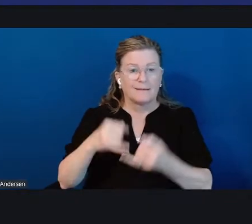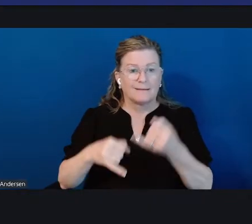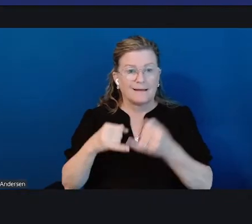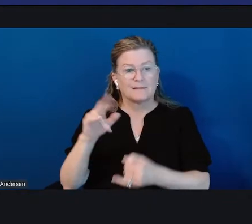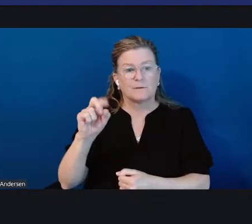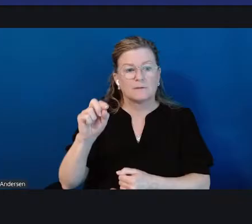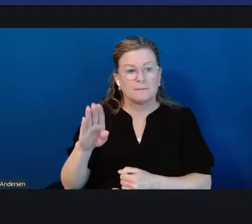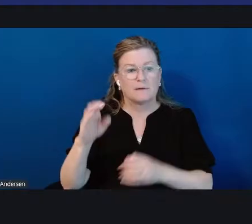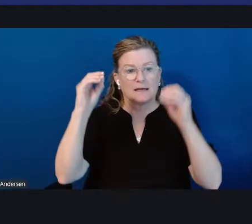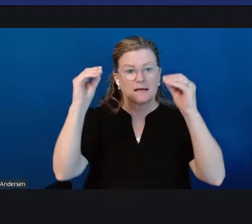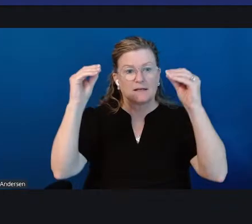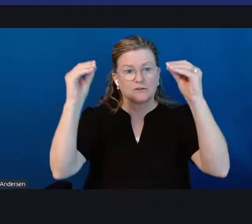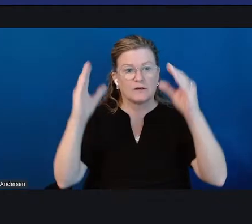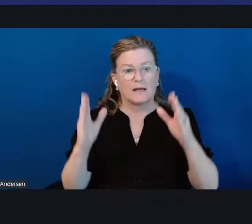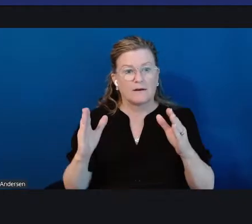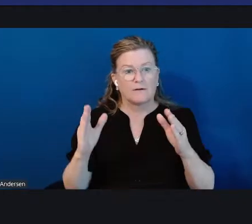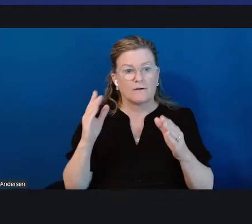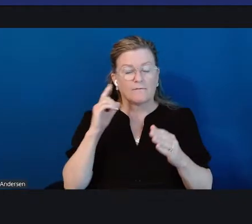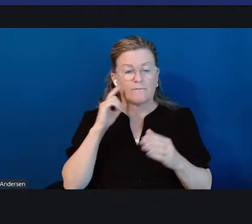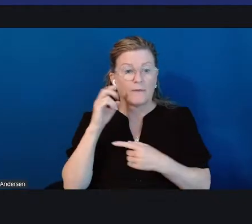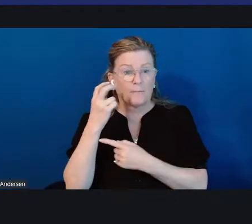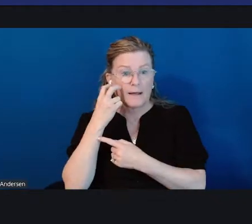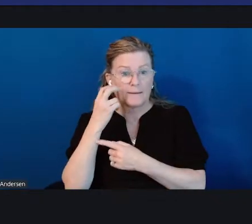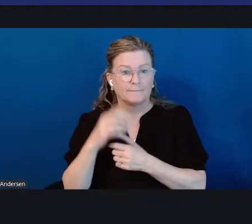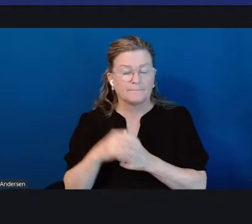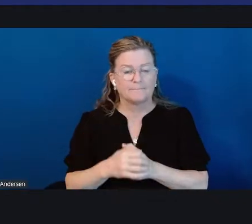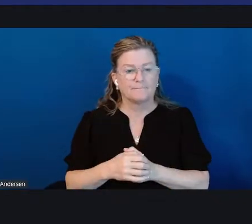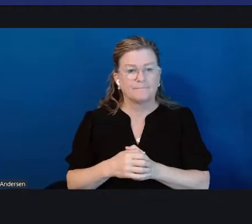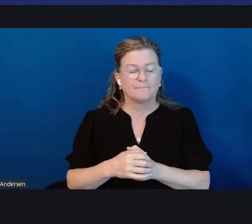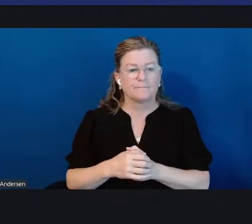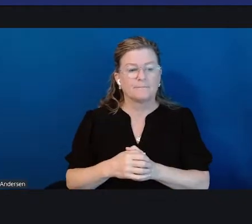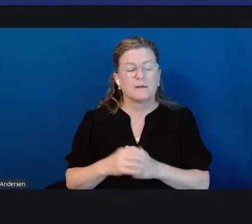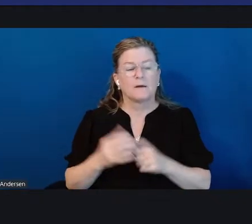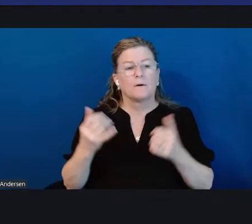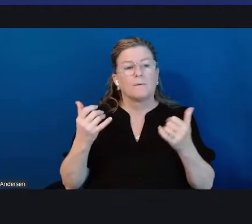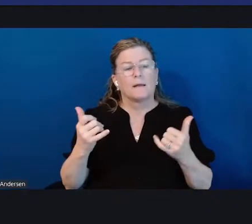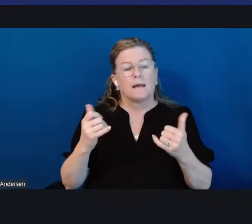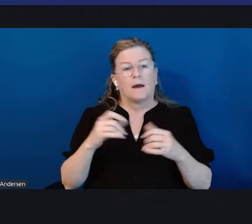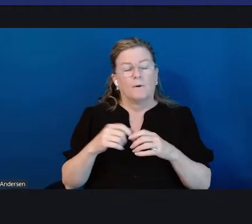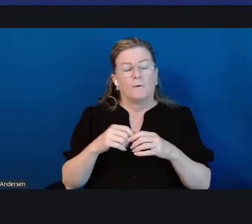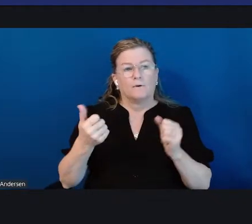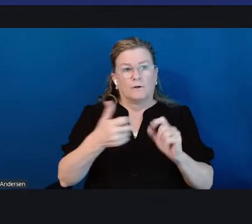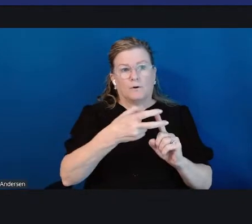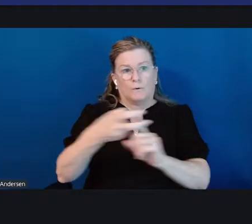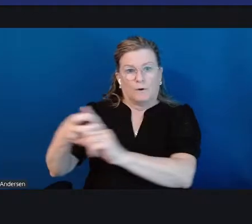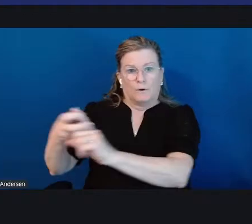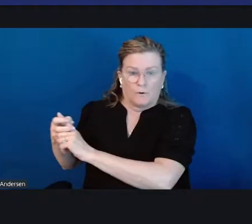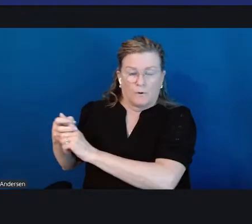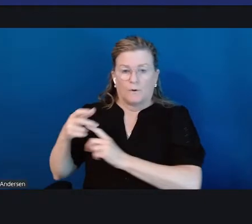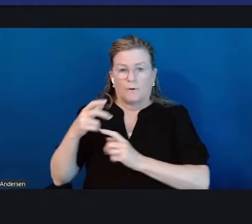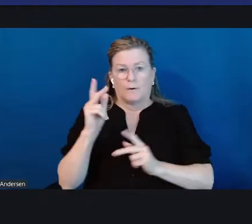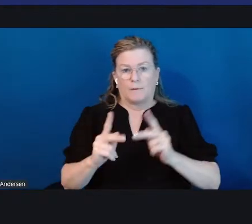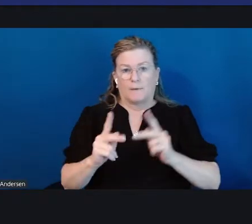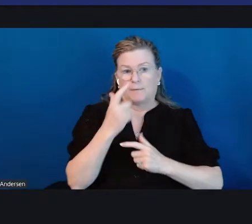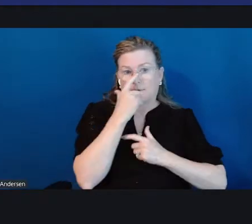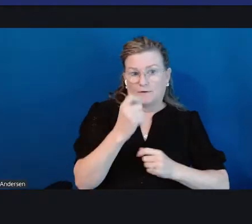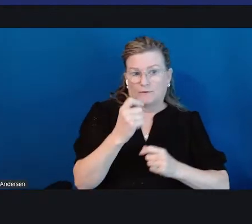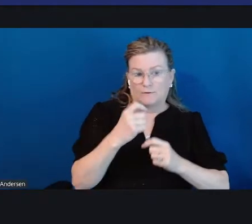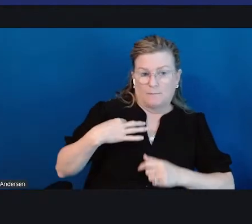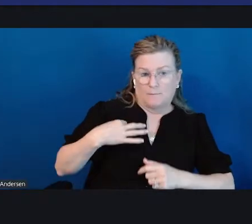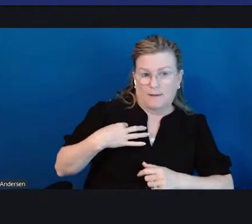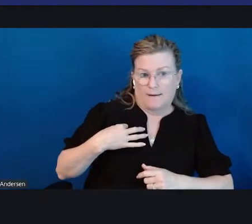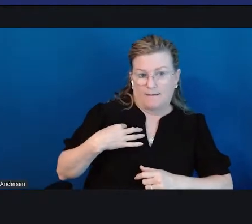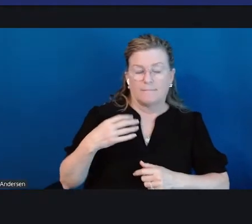USDB educator of the blind. So we're in the process of recruiting interested applicants for those